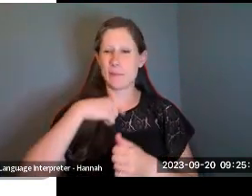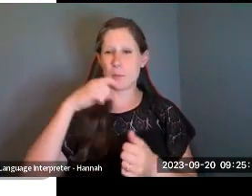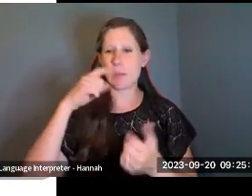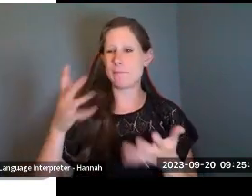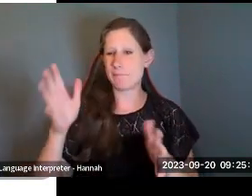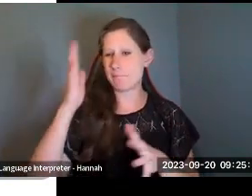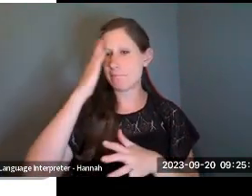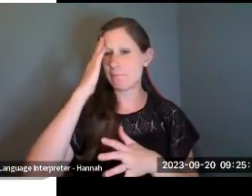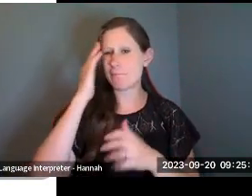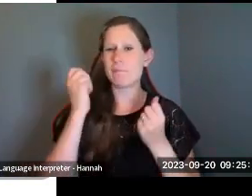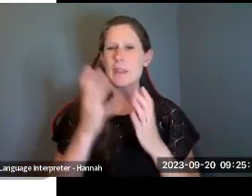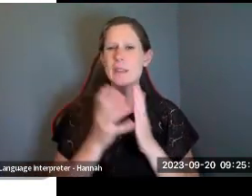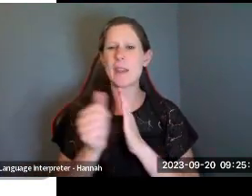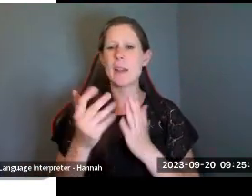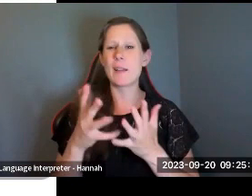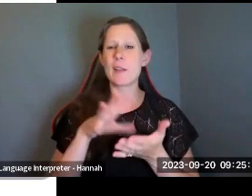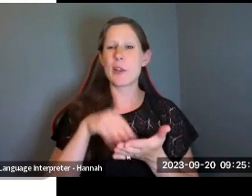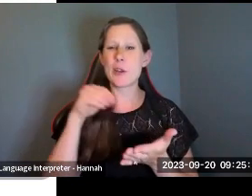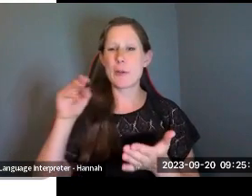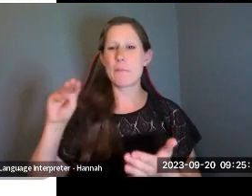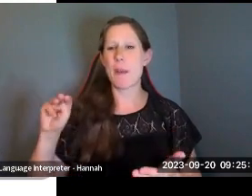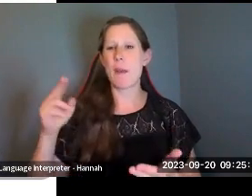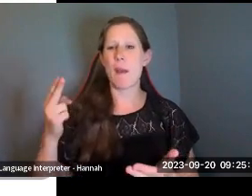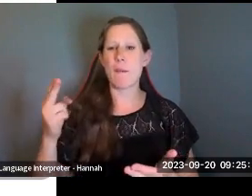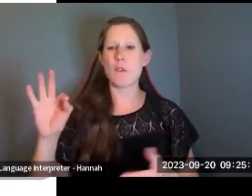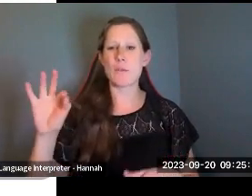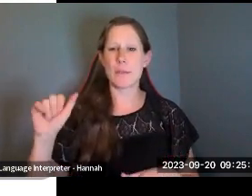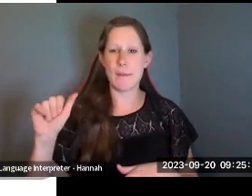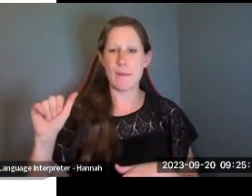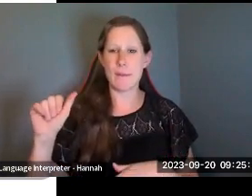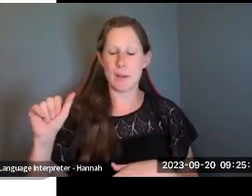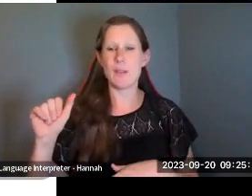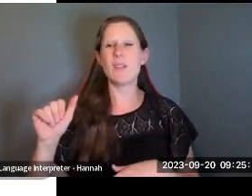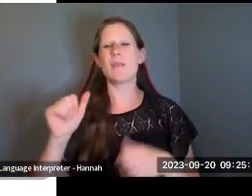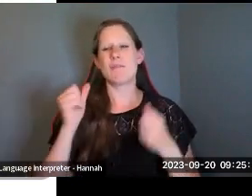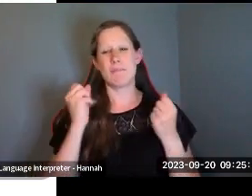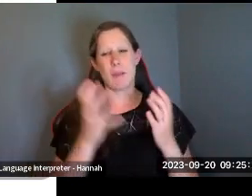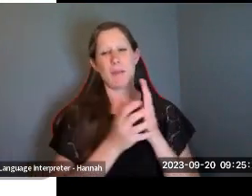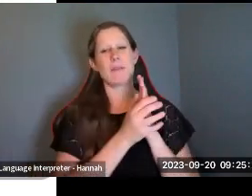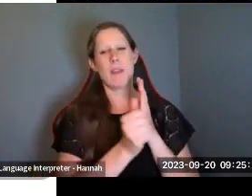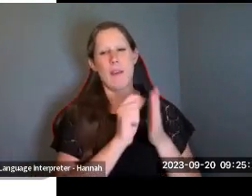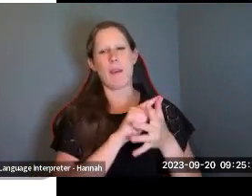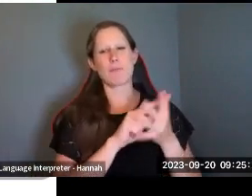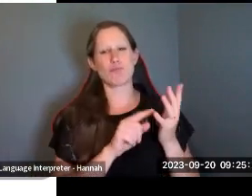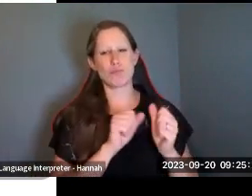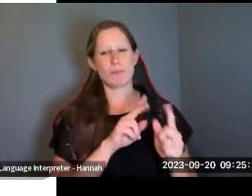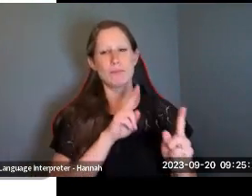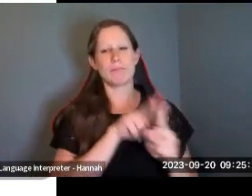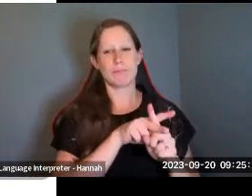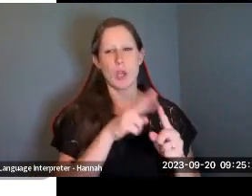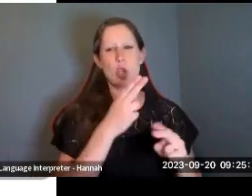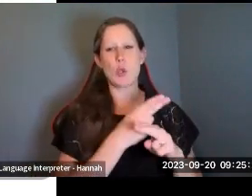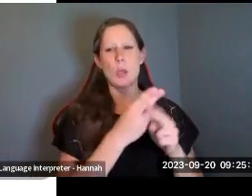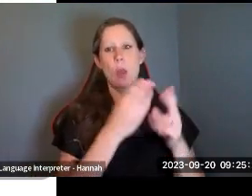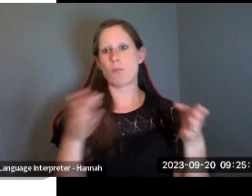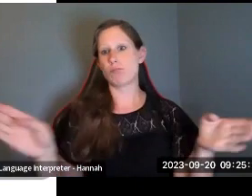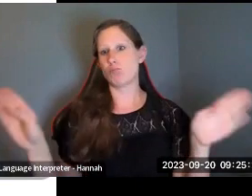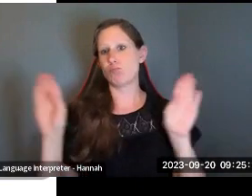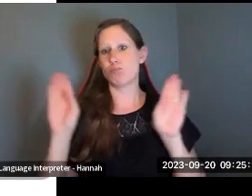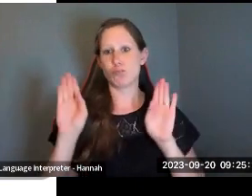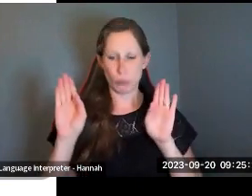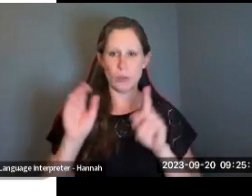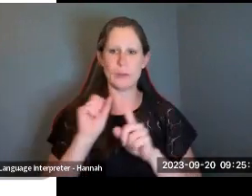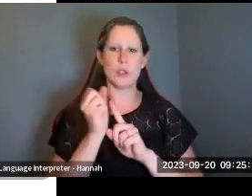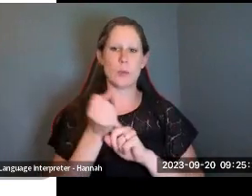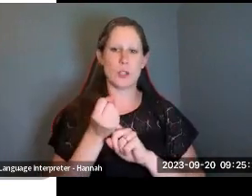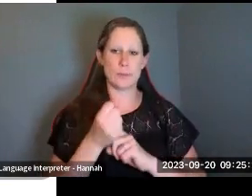in mental health first aid can be applied and used in a wide variety of